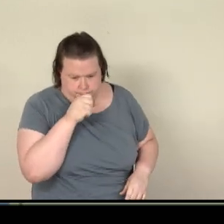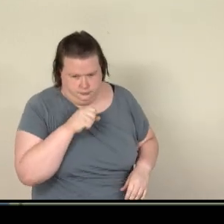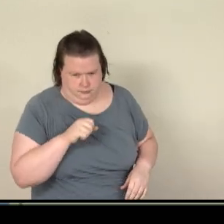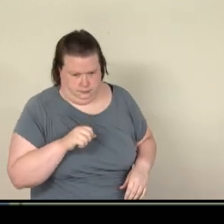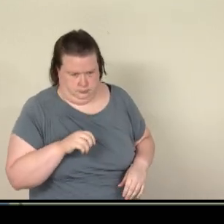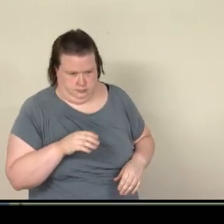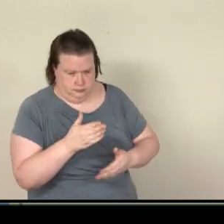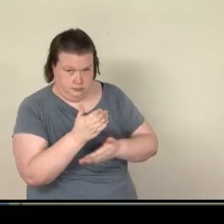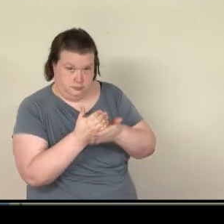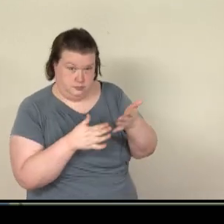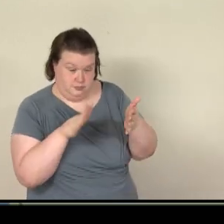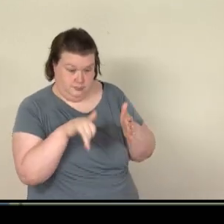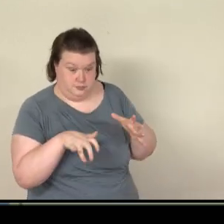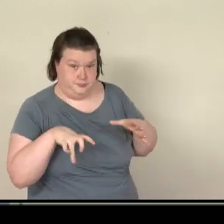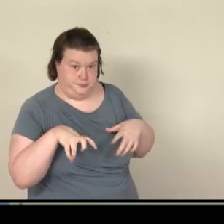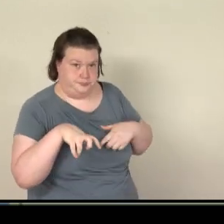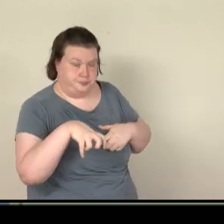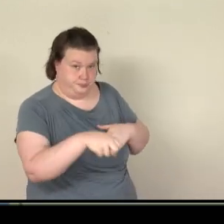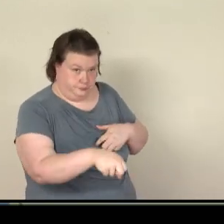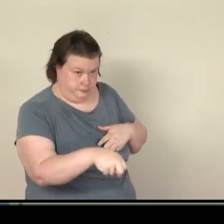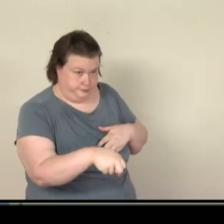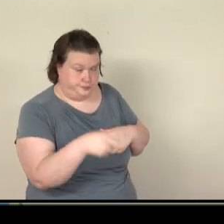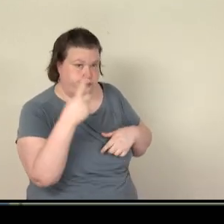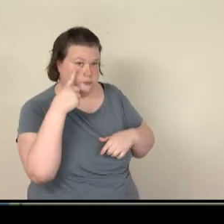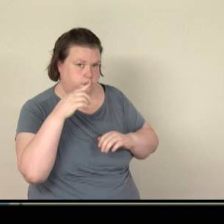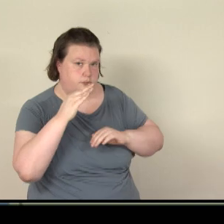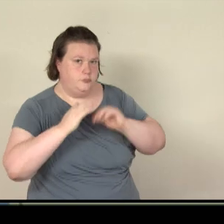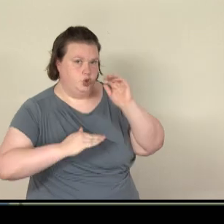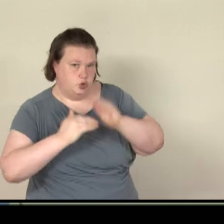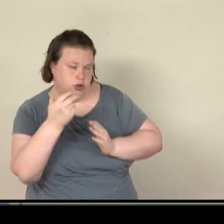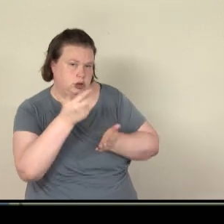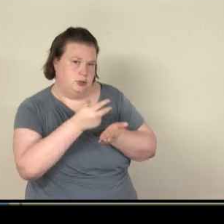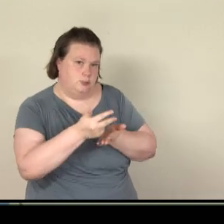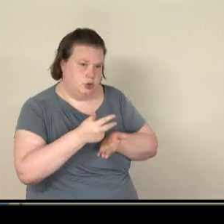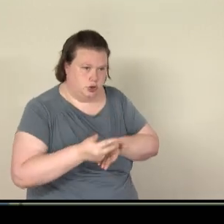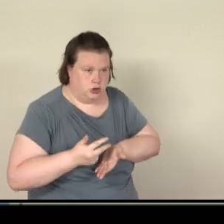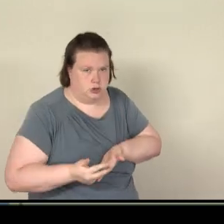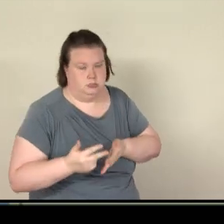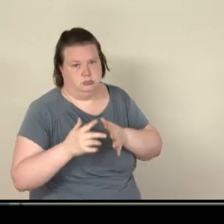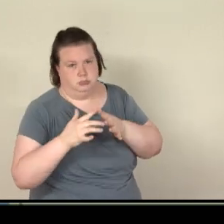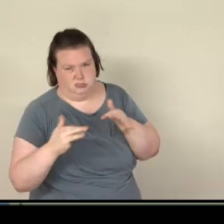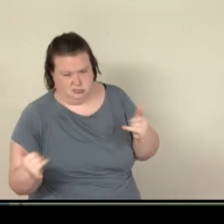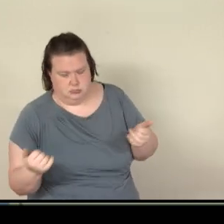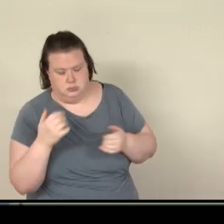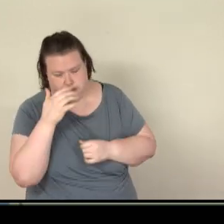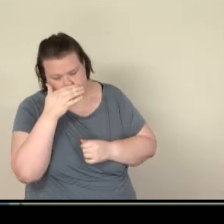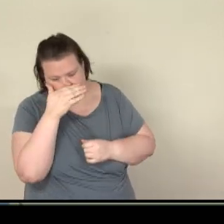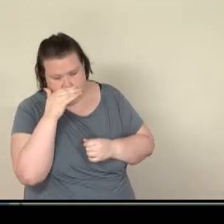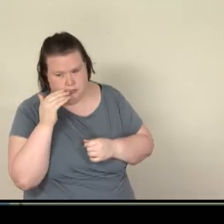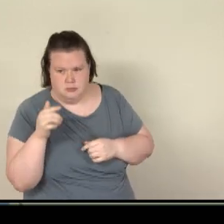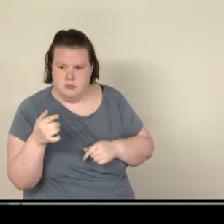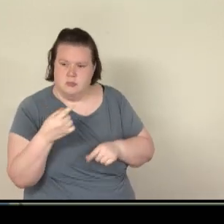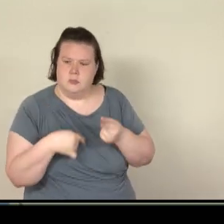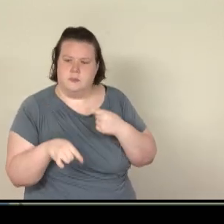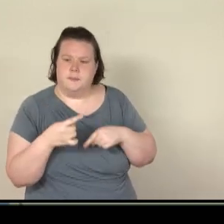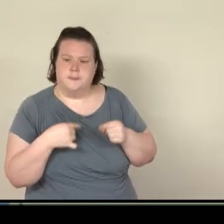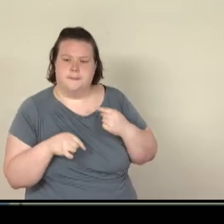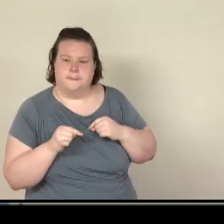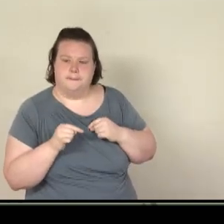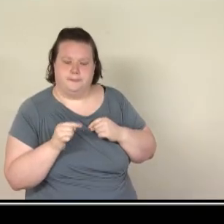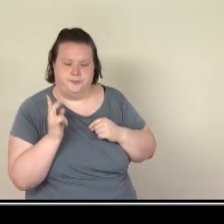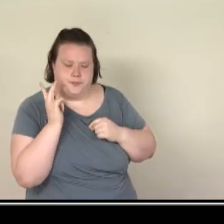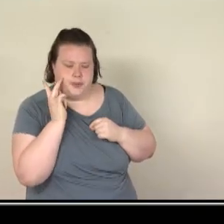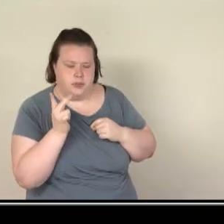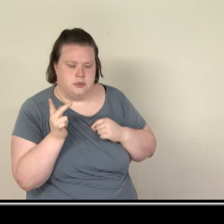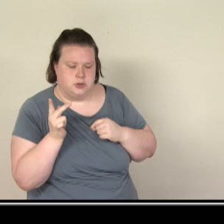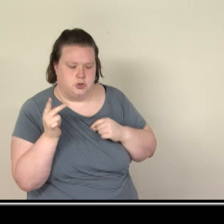that property for the construction parking, lay-down area, et cetera. And if you would scroll back a little bit so we